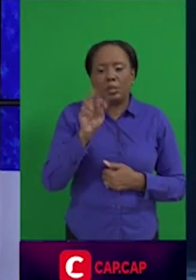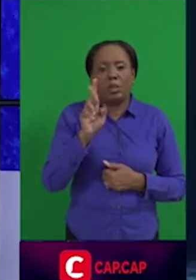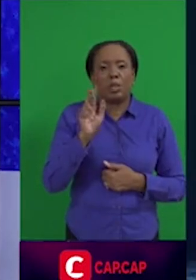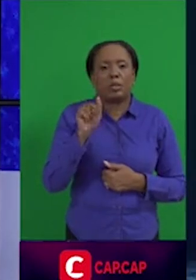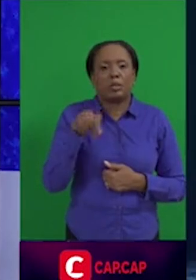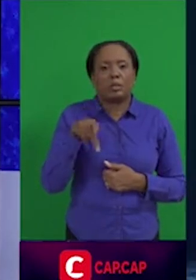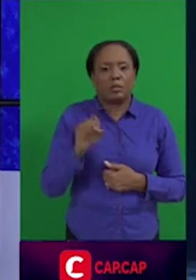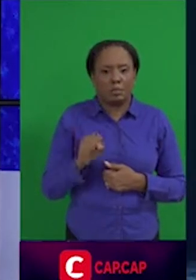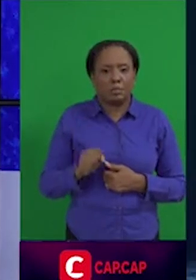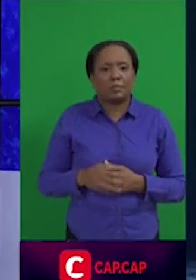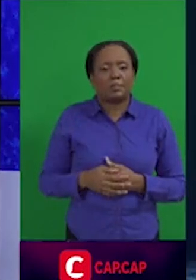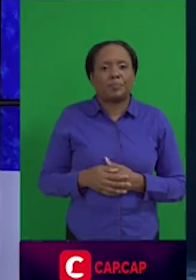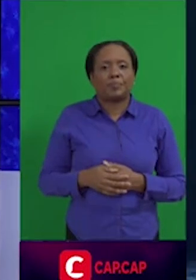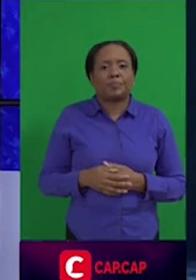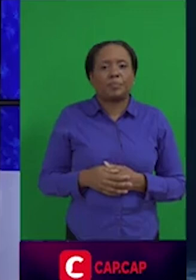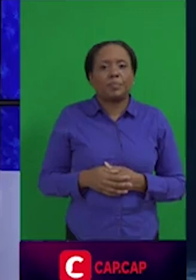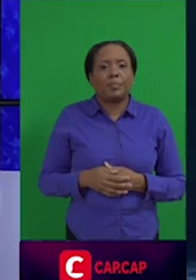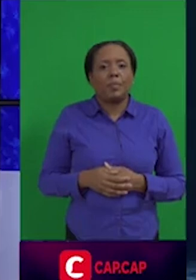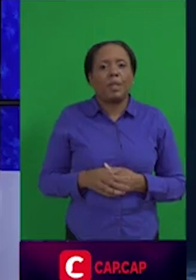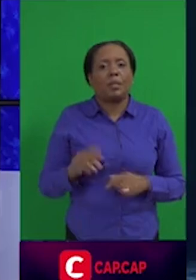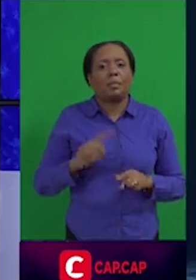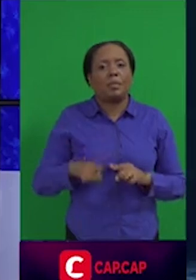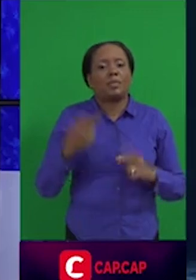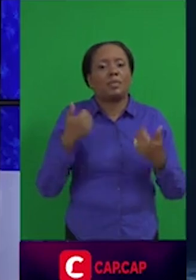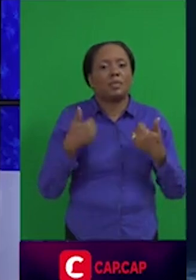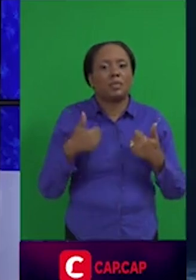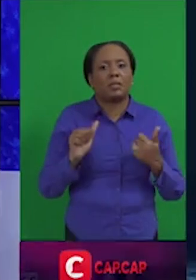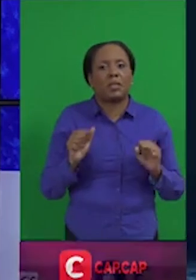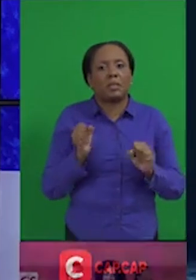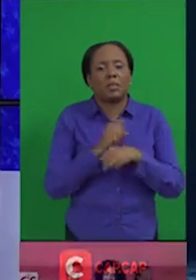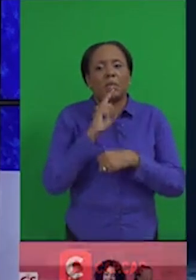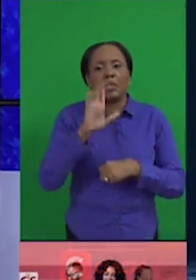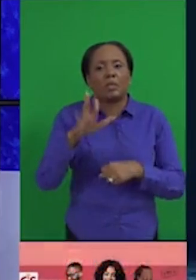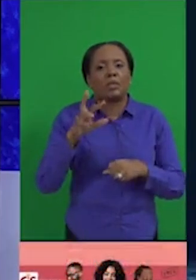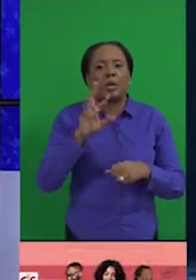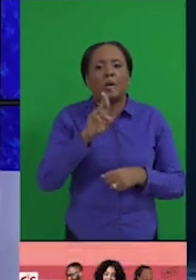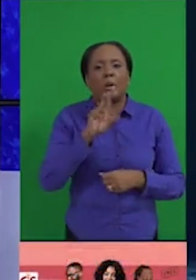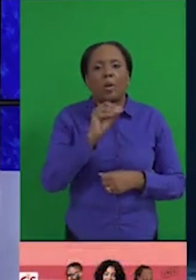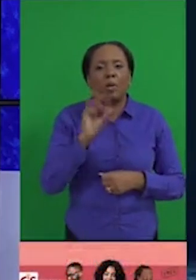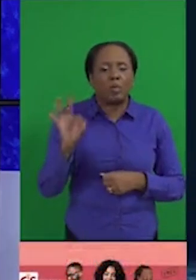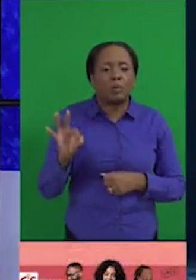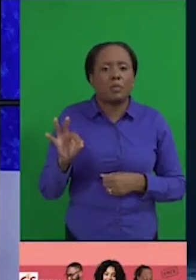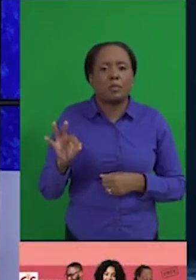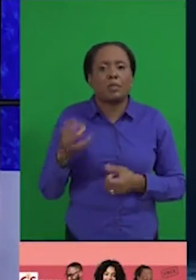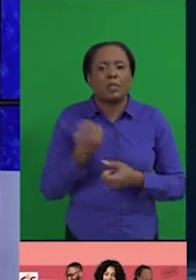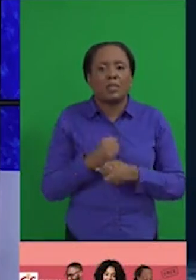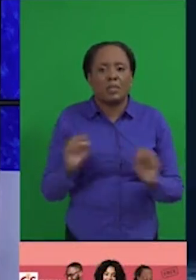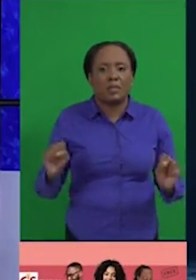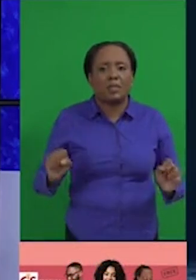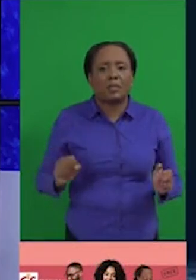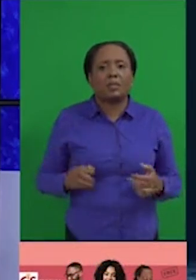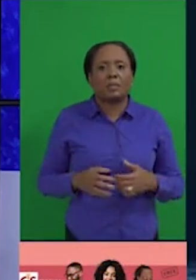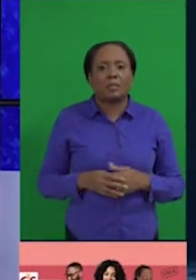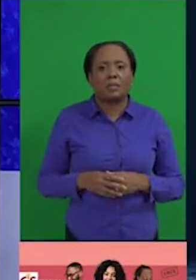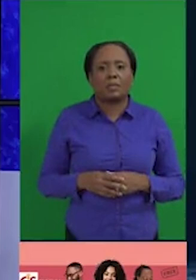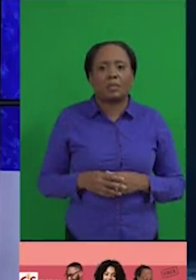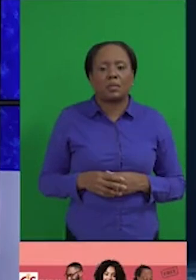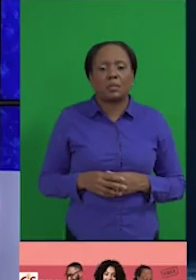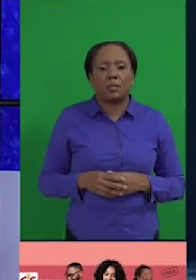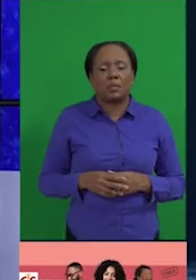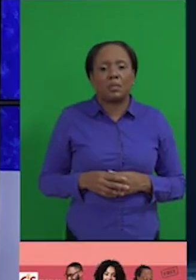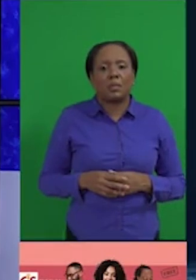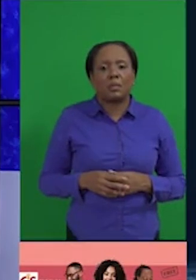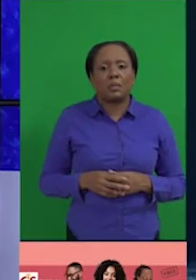to you to avail yourself of it and try to secure your roof. It is a lot less bothersome to spend a Saturday